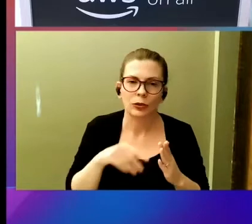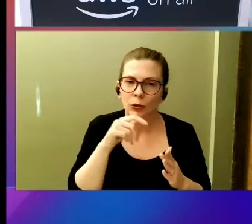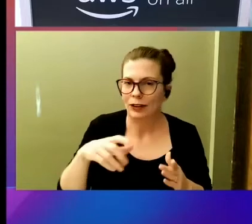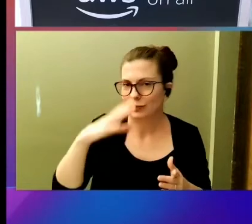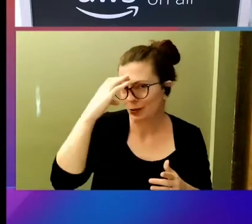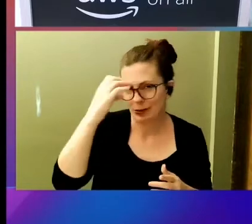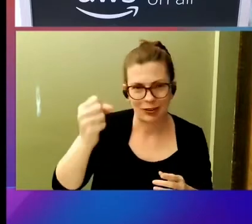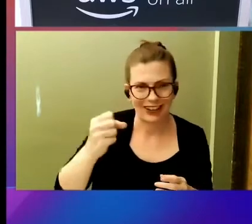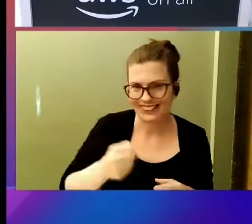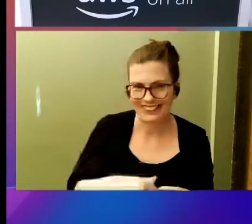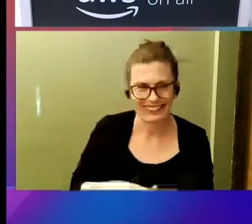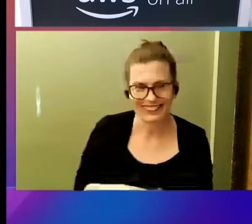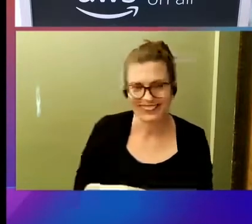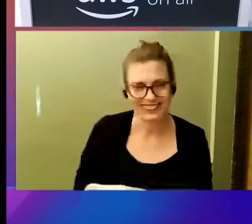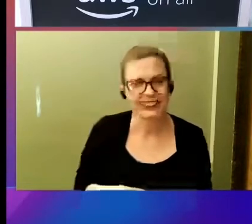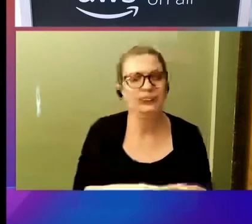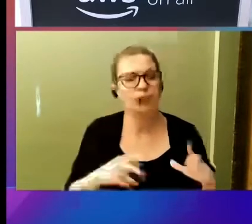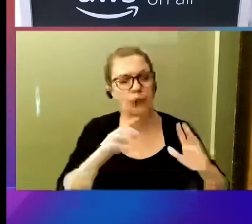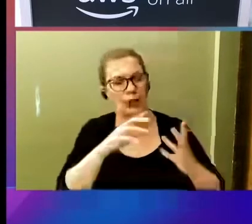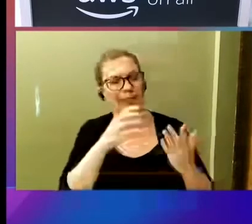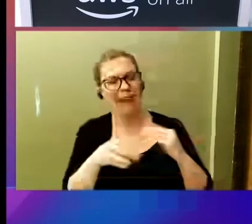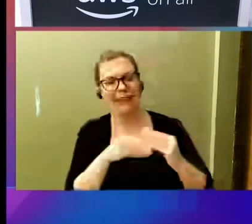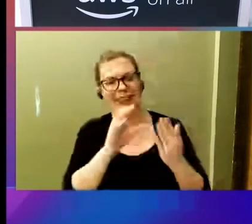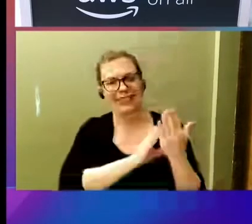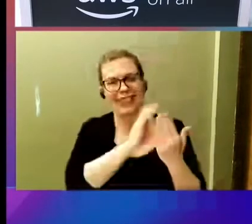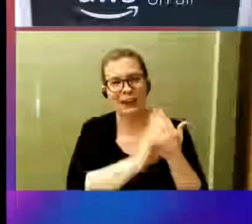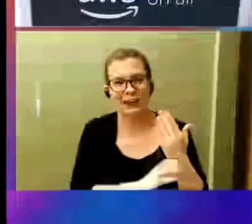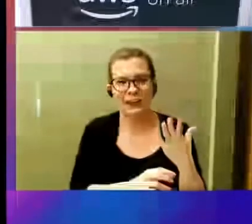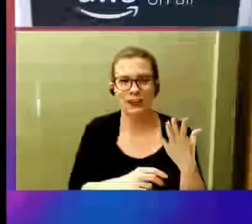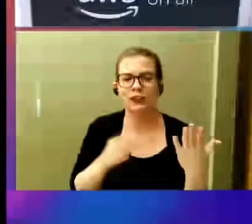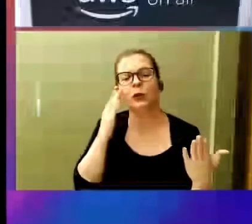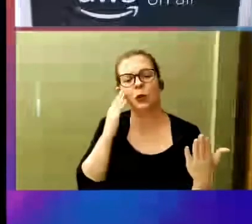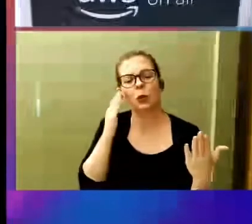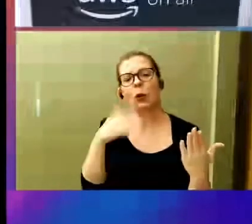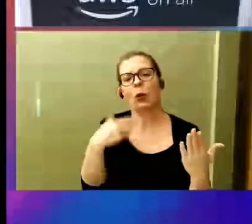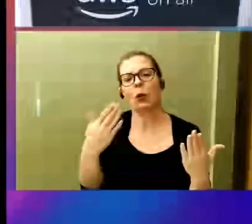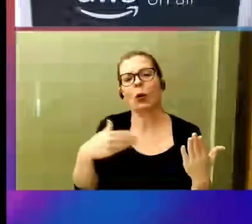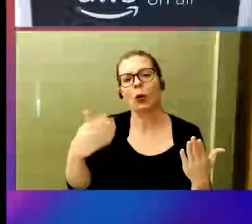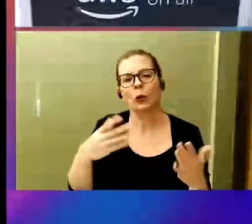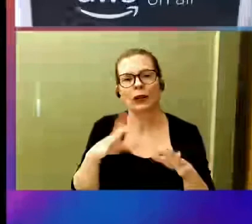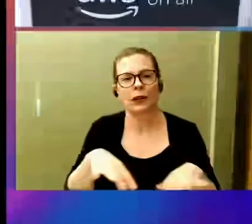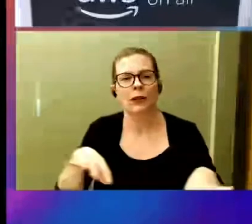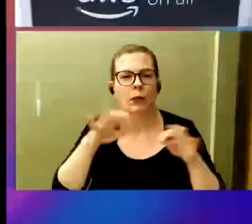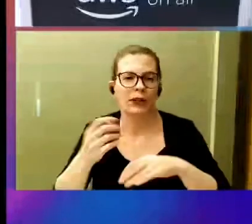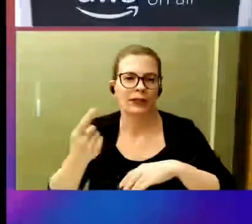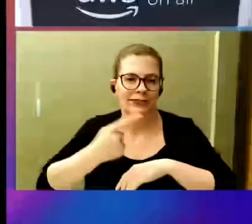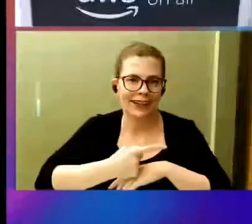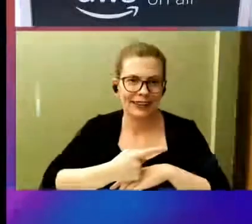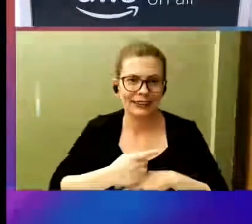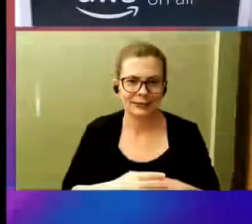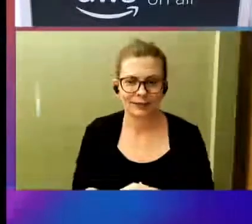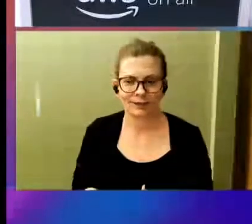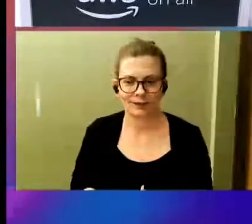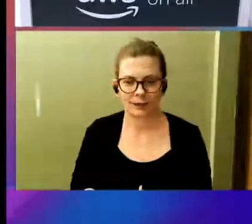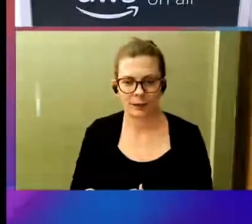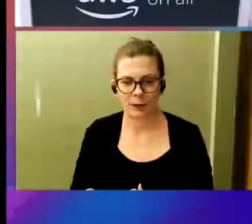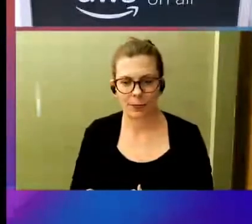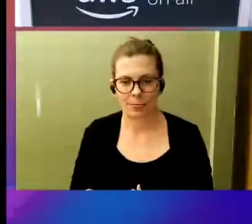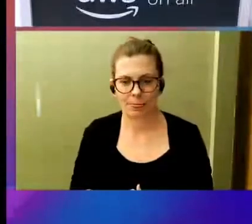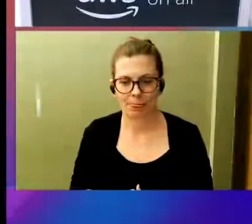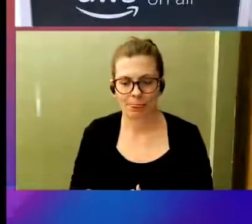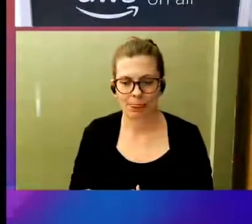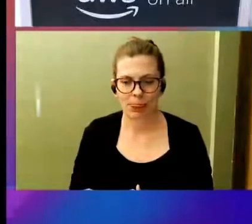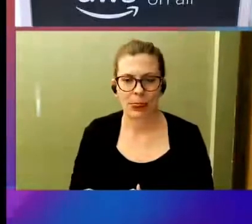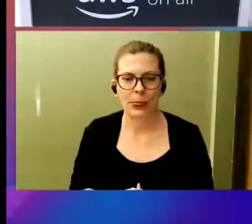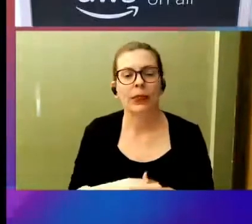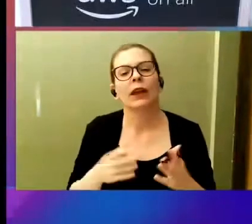put this calendar here to just track the important dates that they need to basically keep in mind. I want to talk